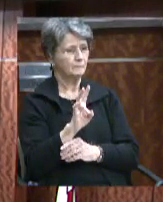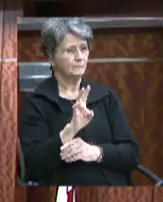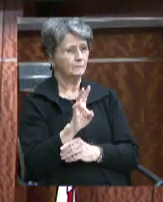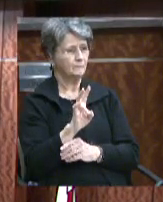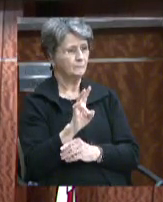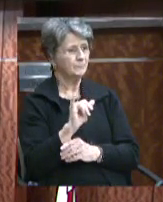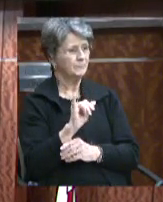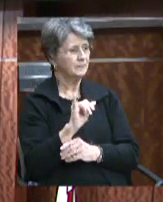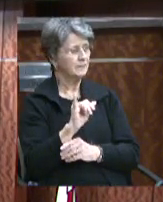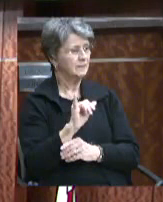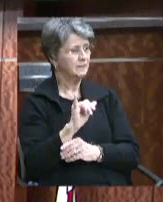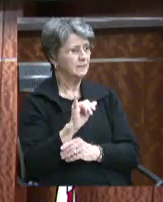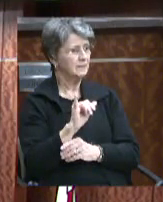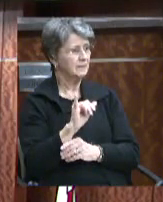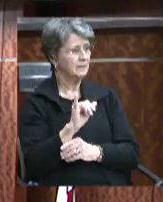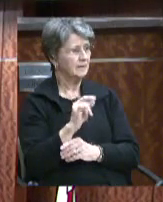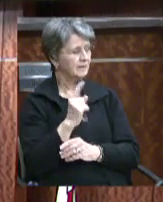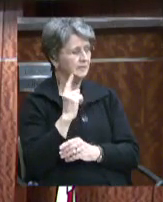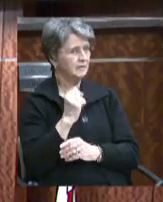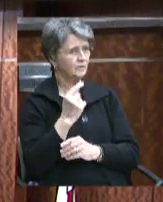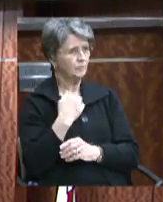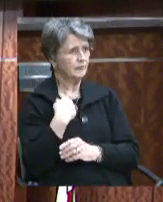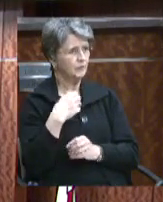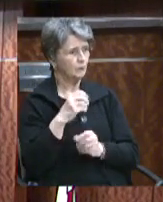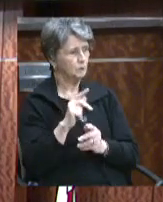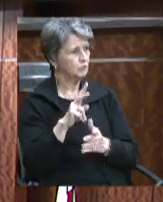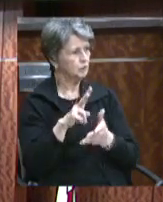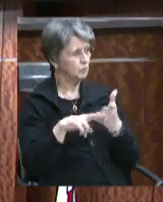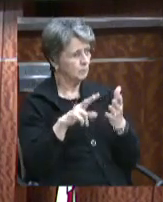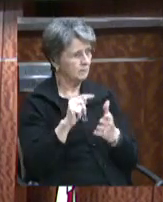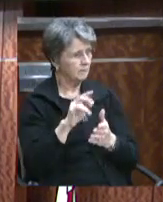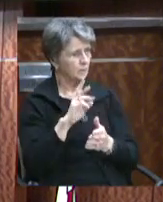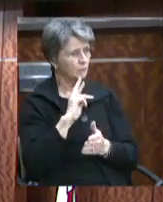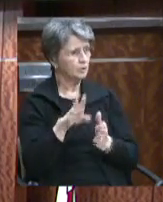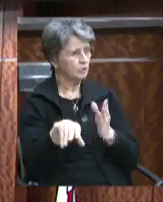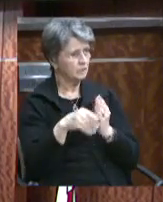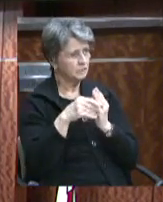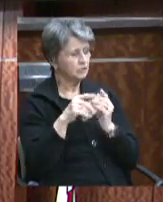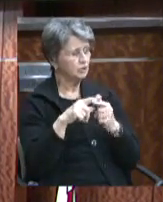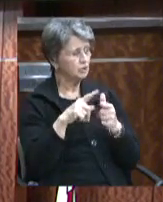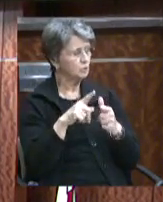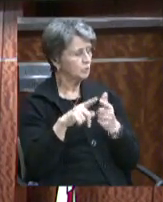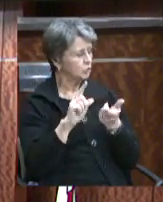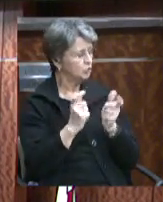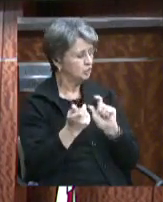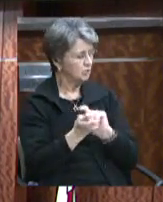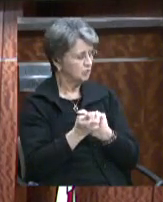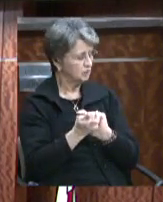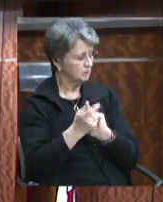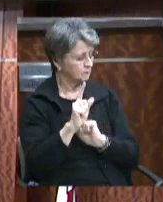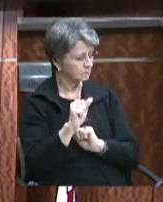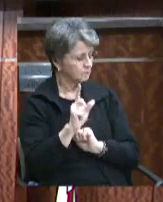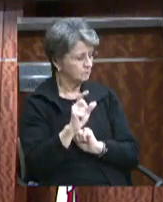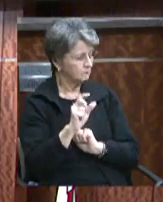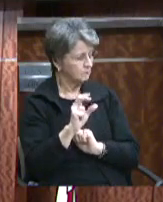Everybody had a chance to look at these. Are there any additions or changes? I'll entertain a